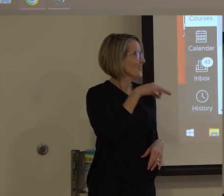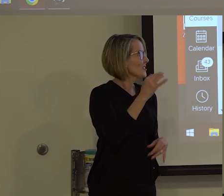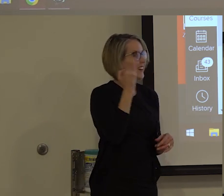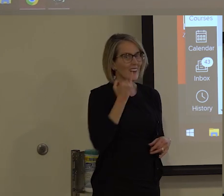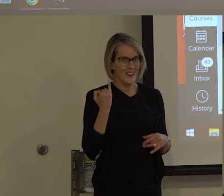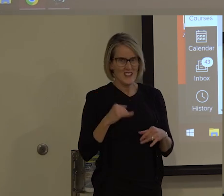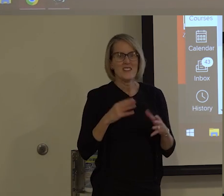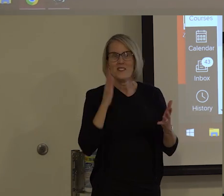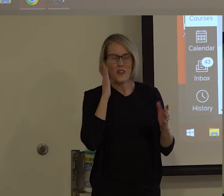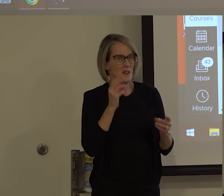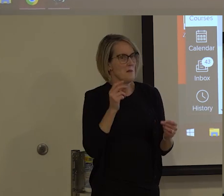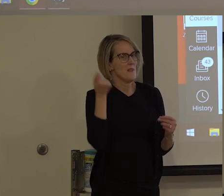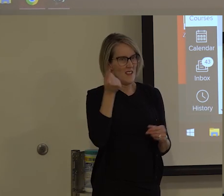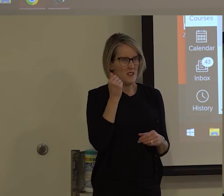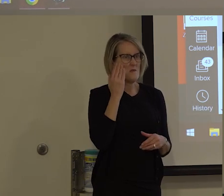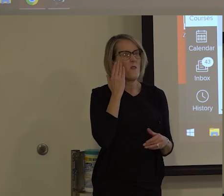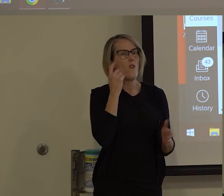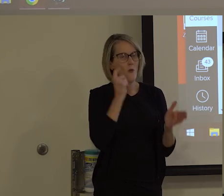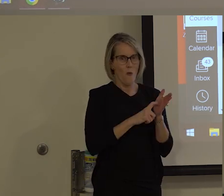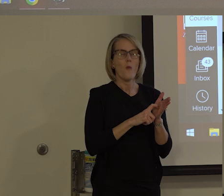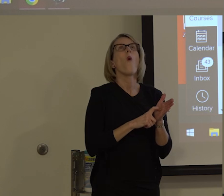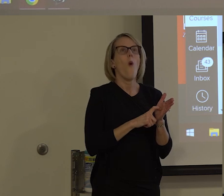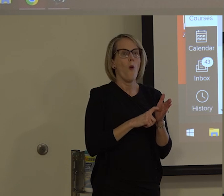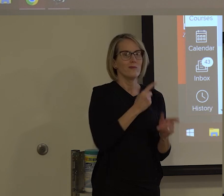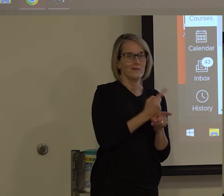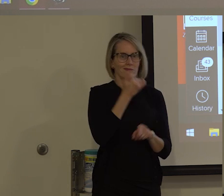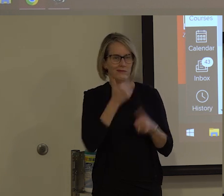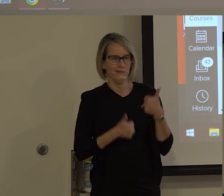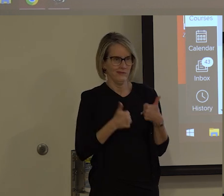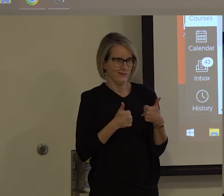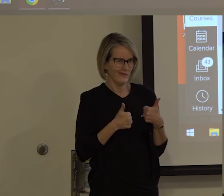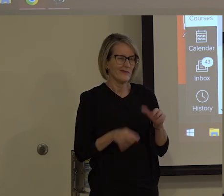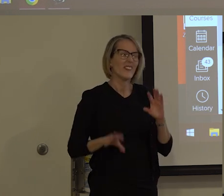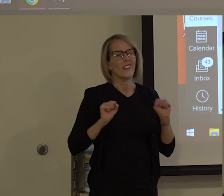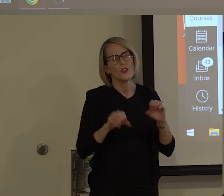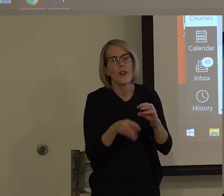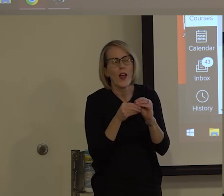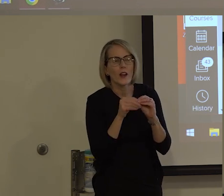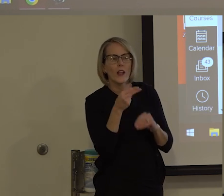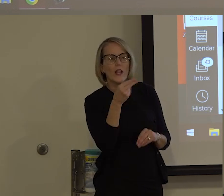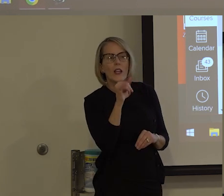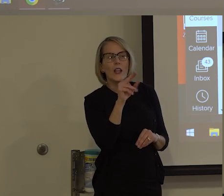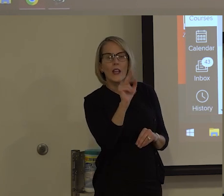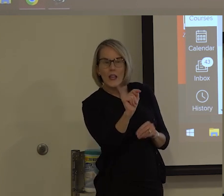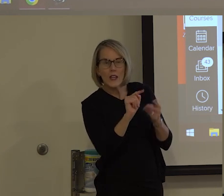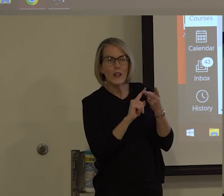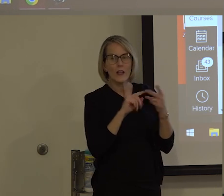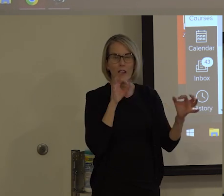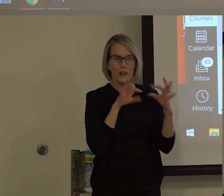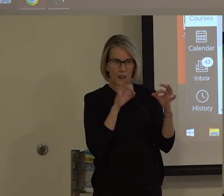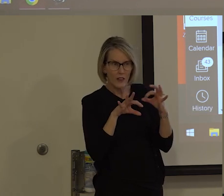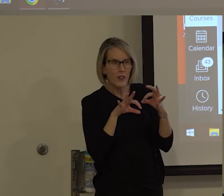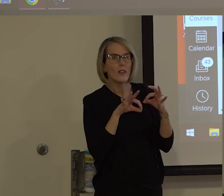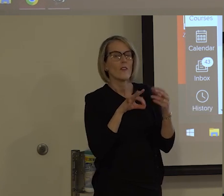got it right or wrong. And you can also add additional feedback and like give them hints. You could tell them if they got it wrong to go back